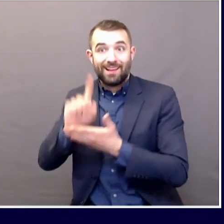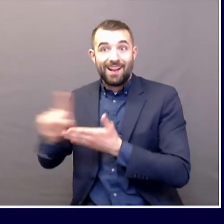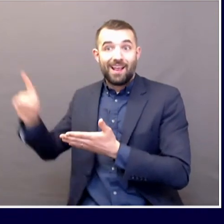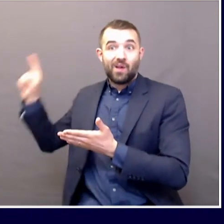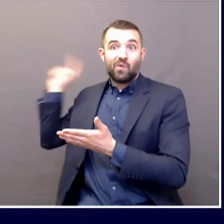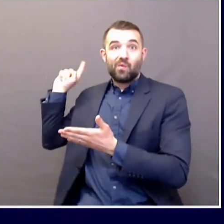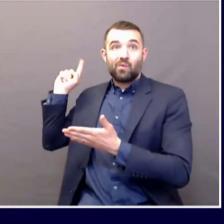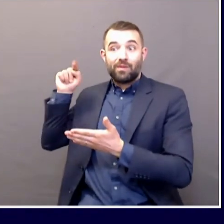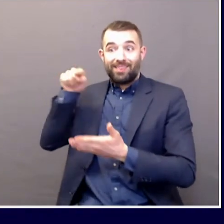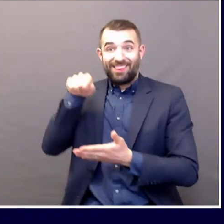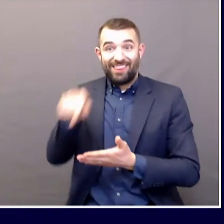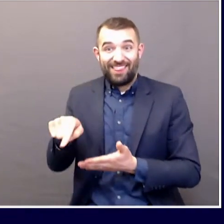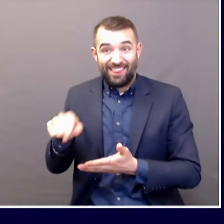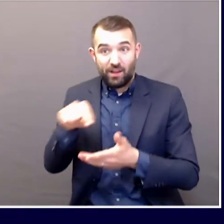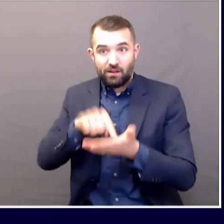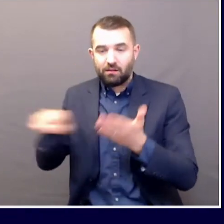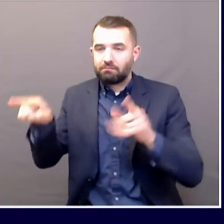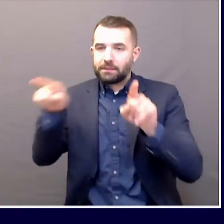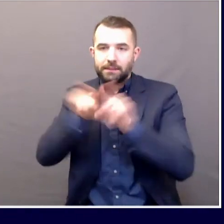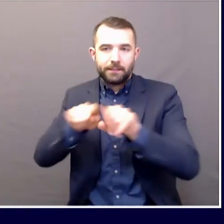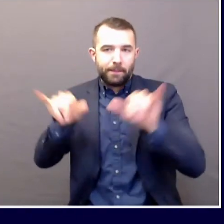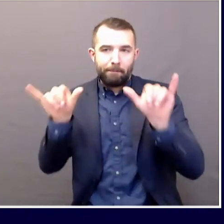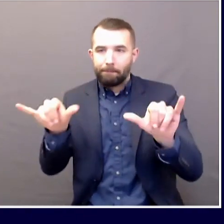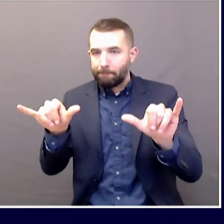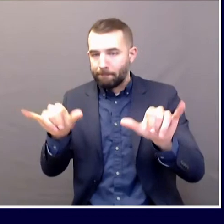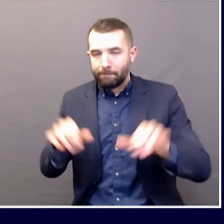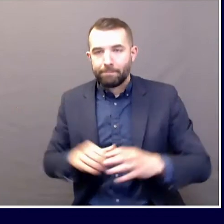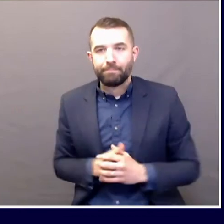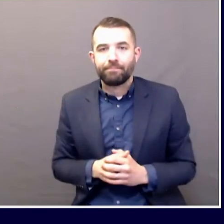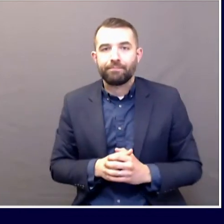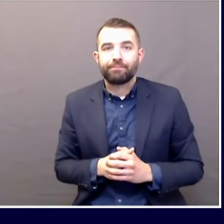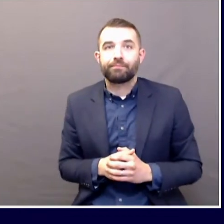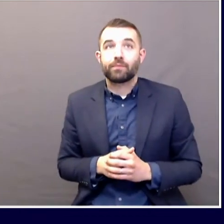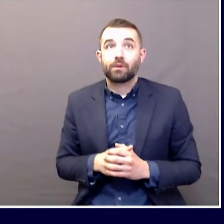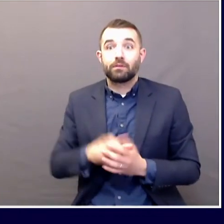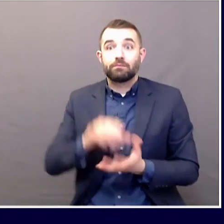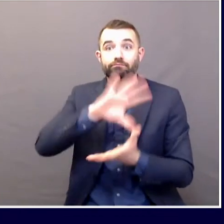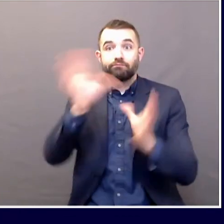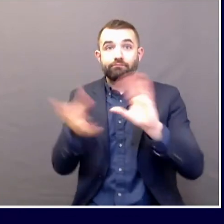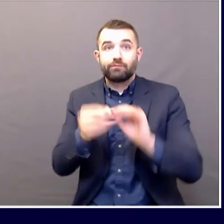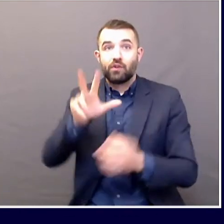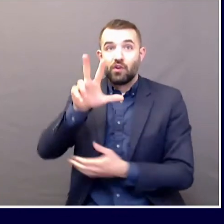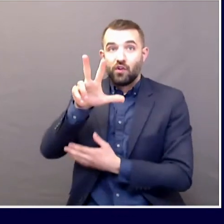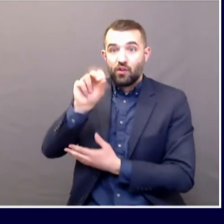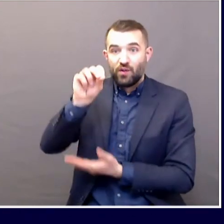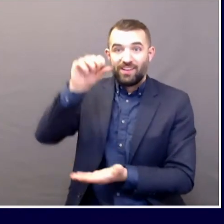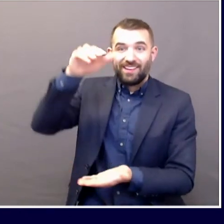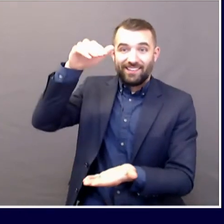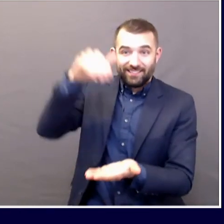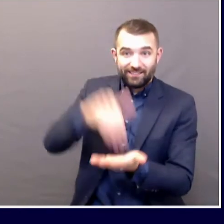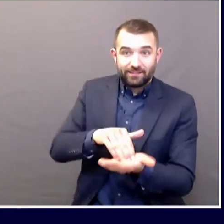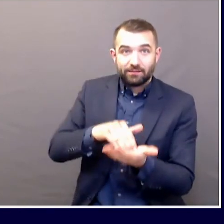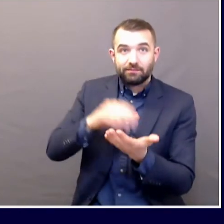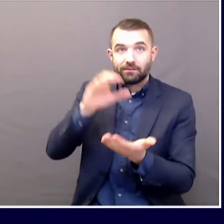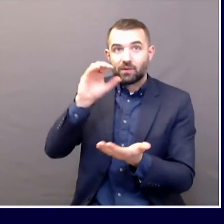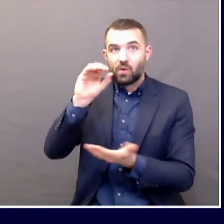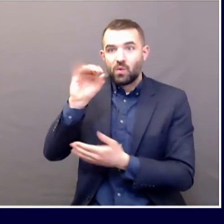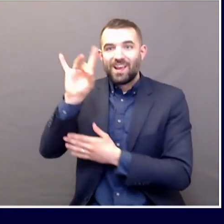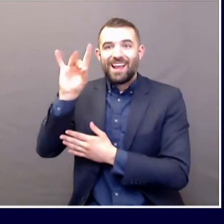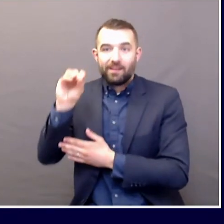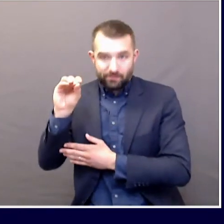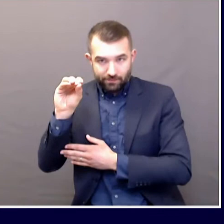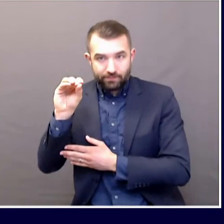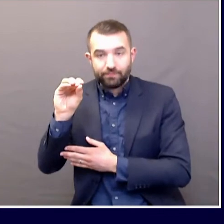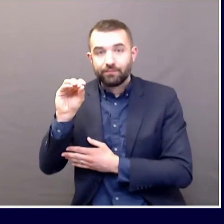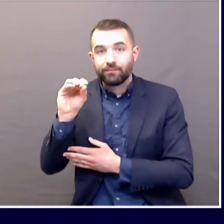holding steady. All told, that is 30,080 new first doses of